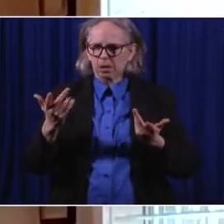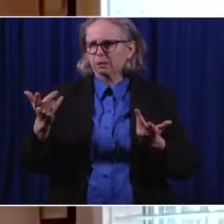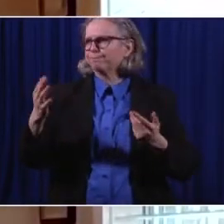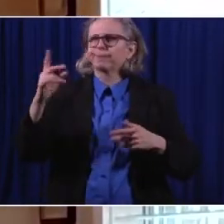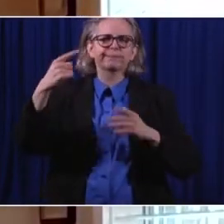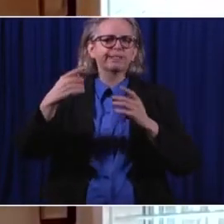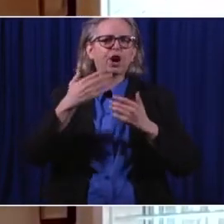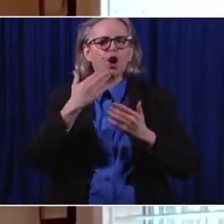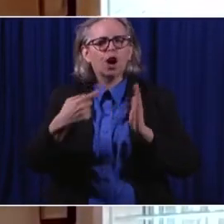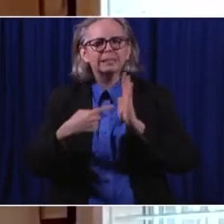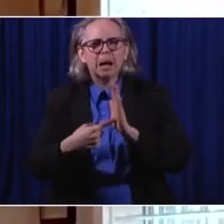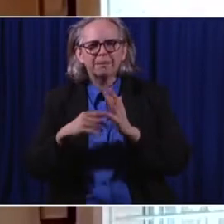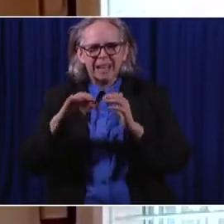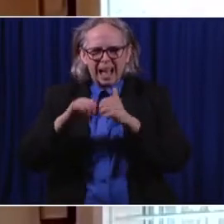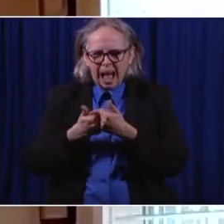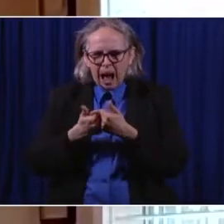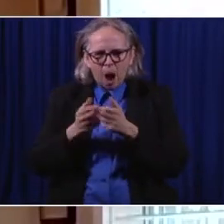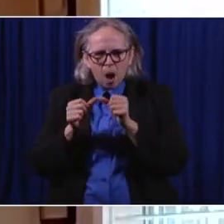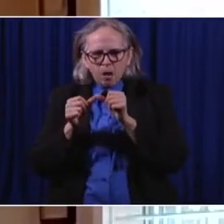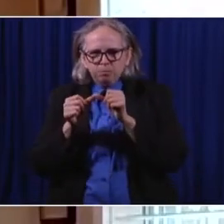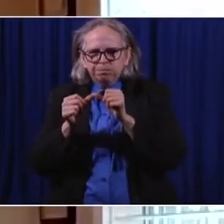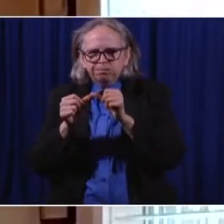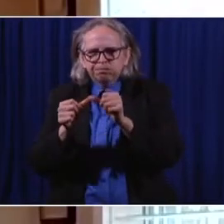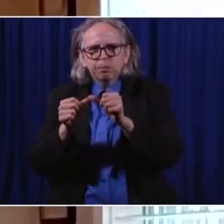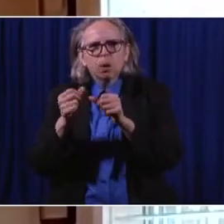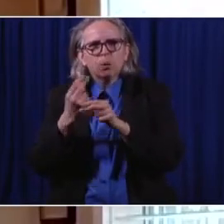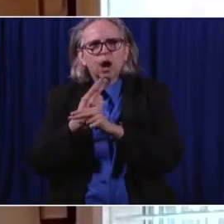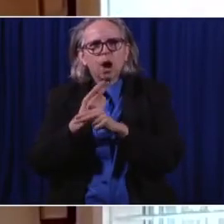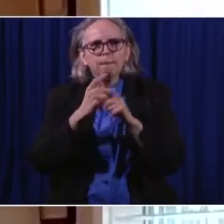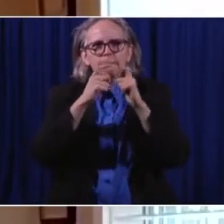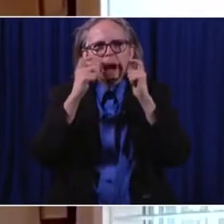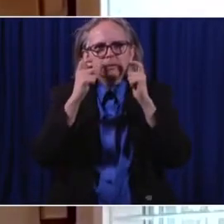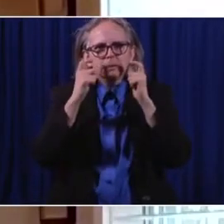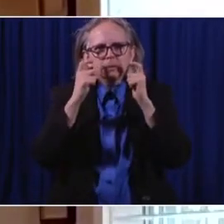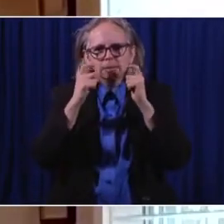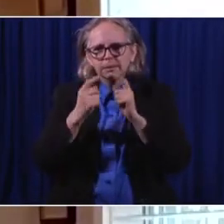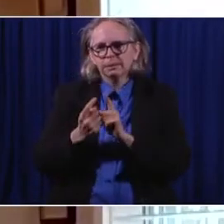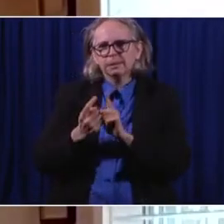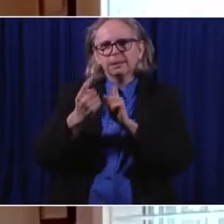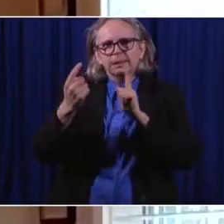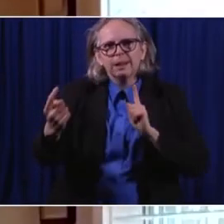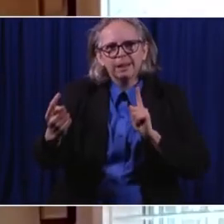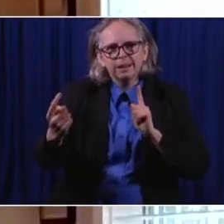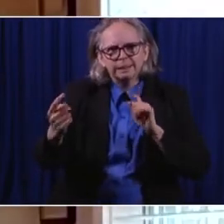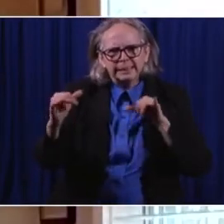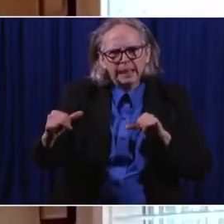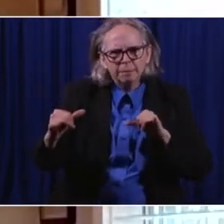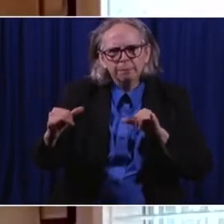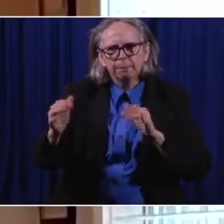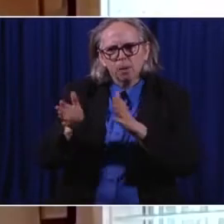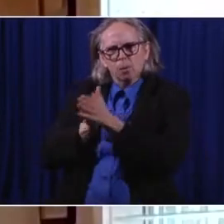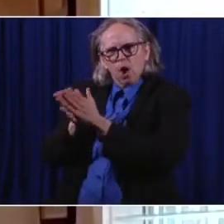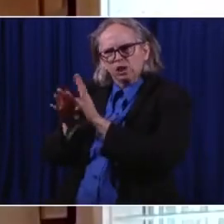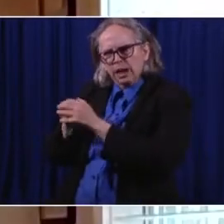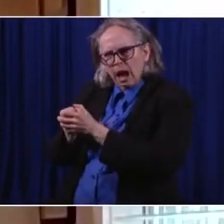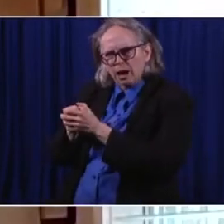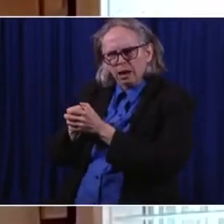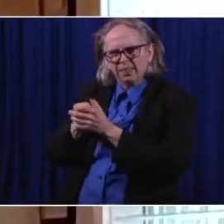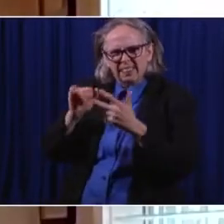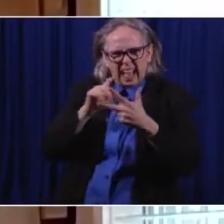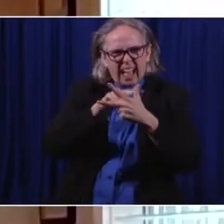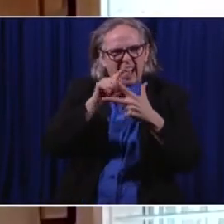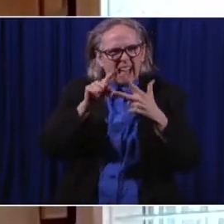and other safety precautions for COVID. Not unlike the really great case example we